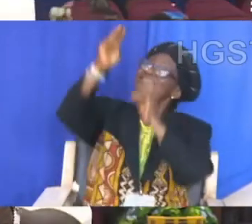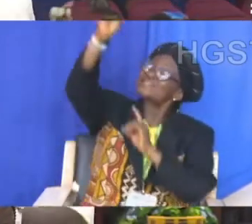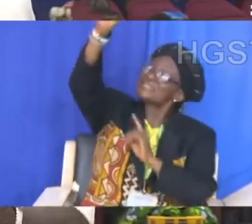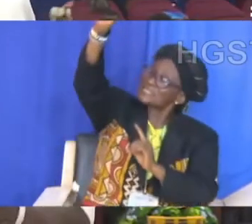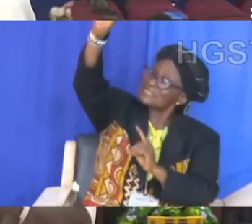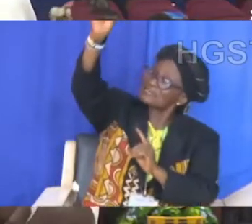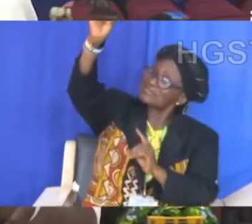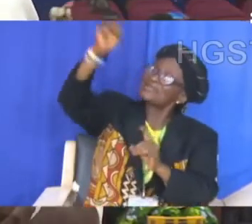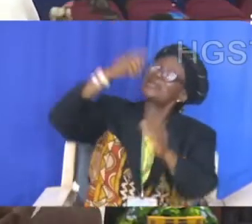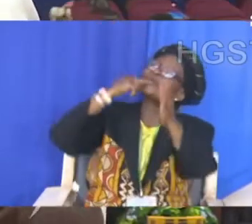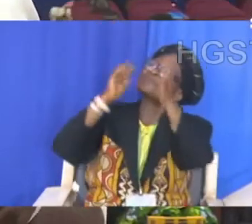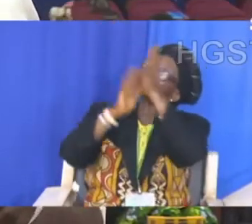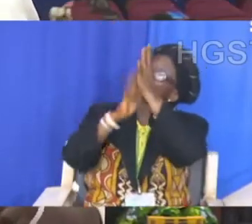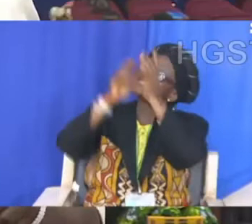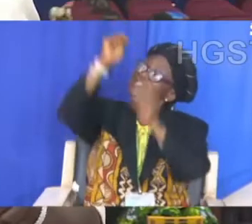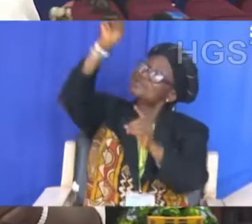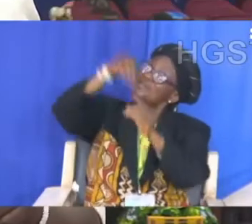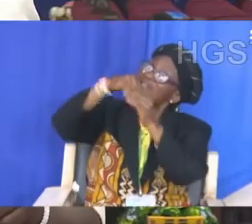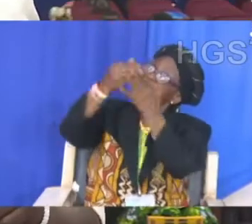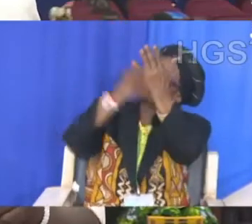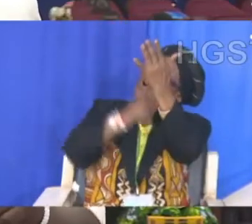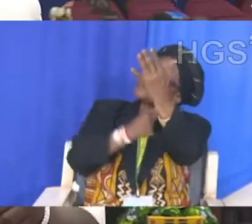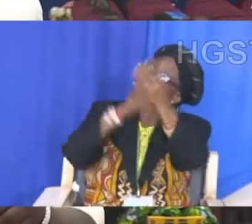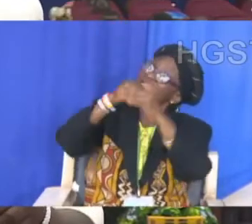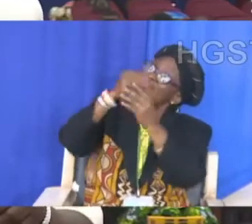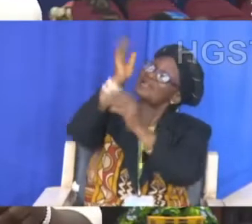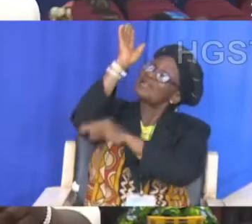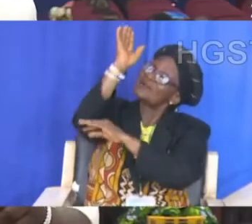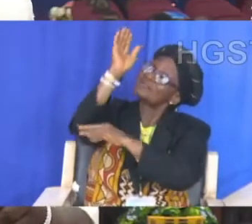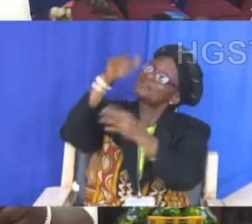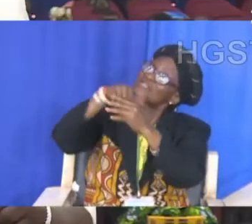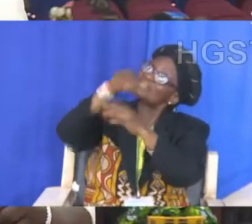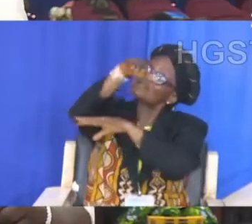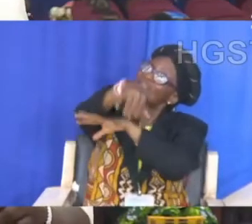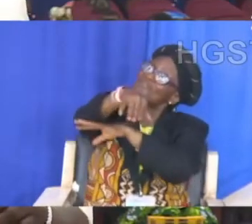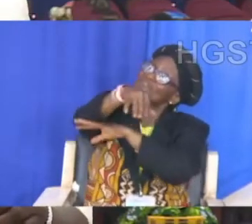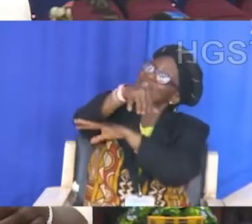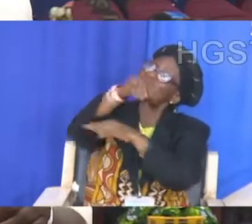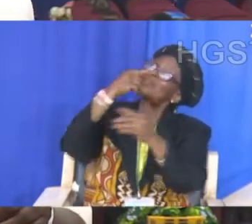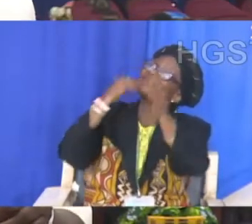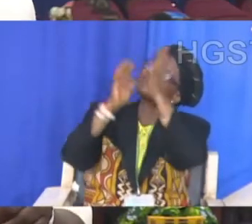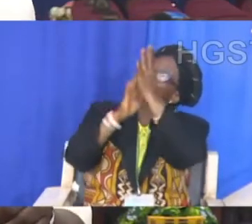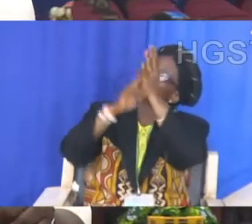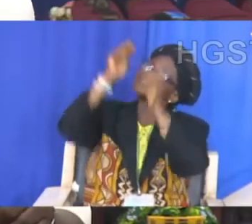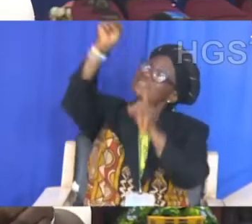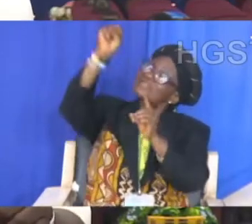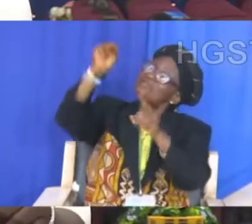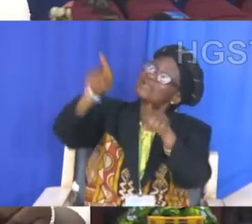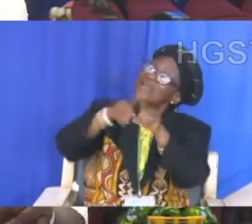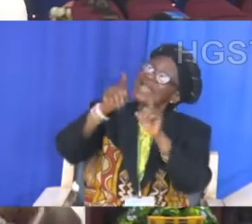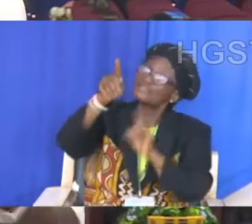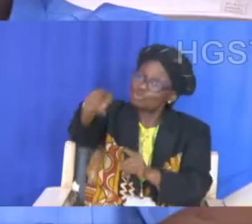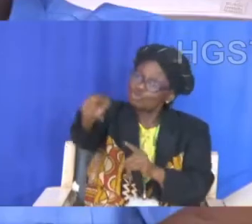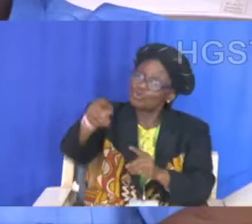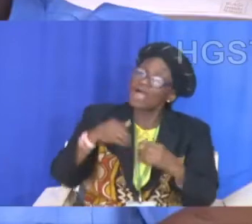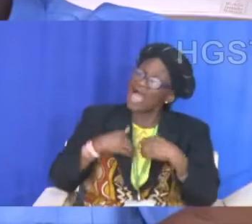Praise him in the morning, praise him in the afternoon, praise him in the evening, praise him like we've never done